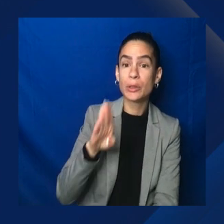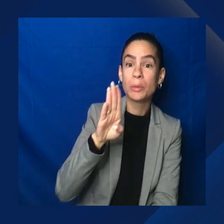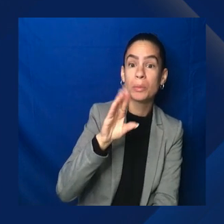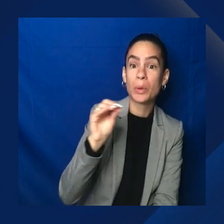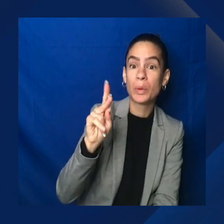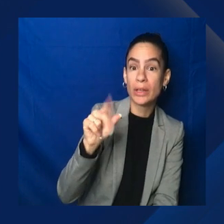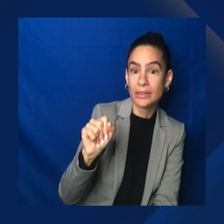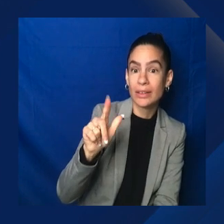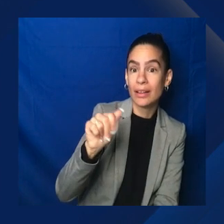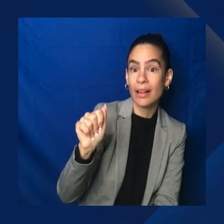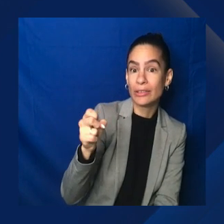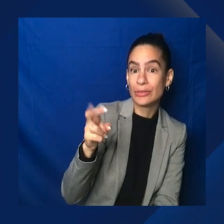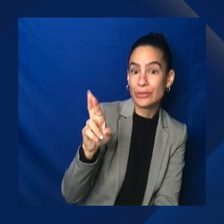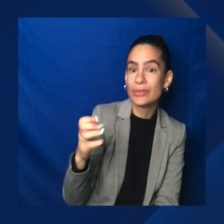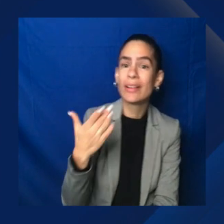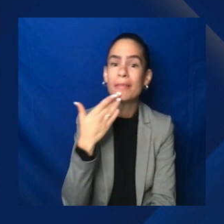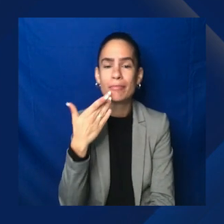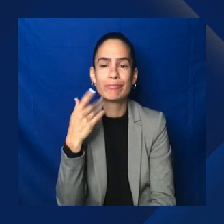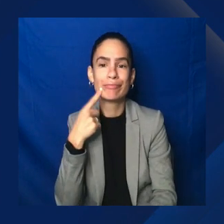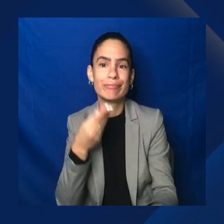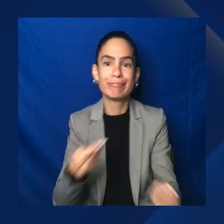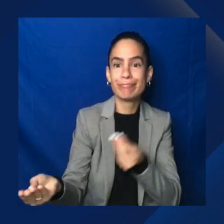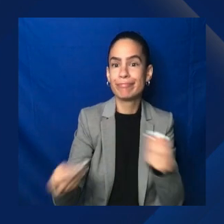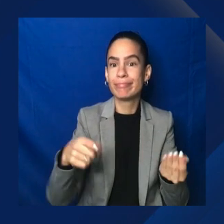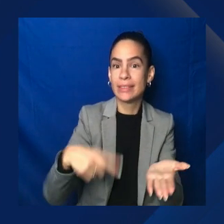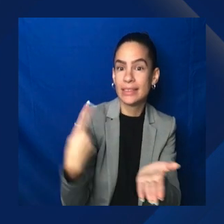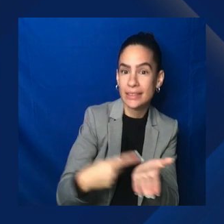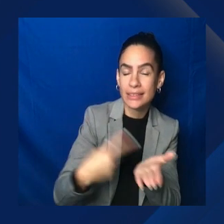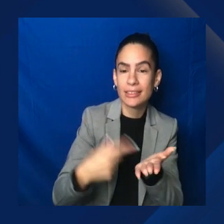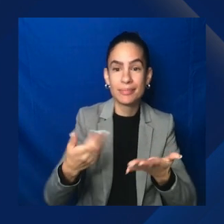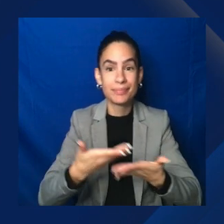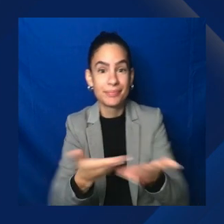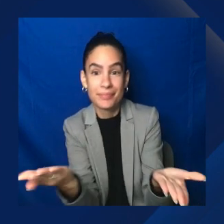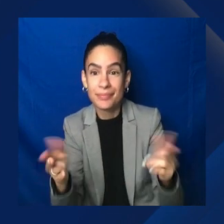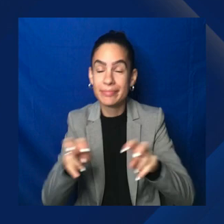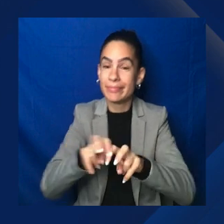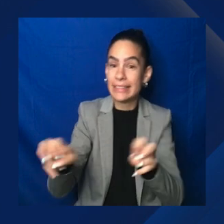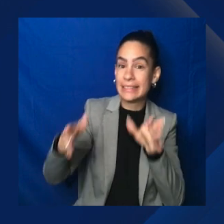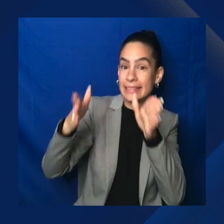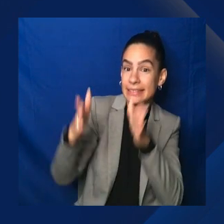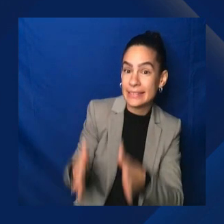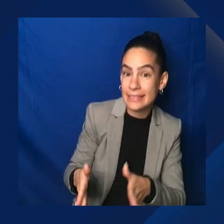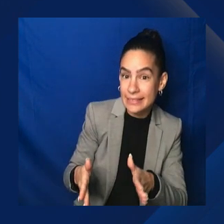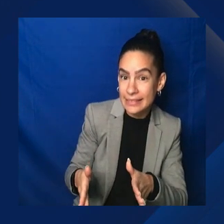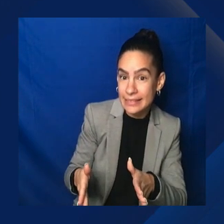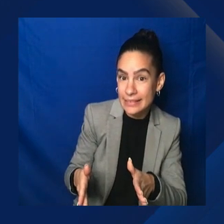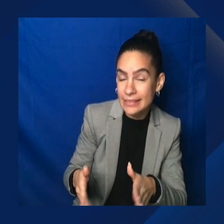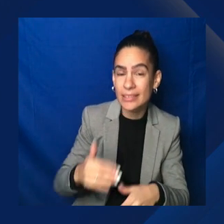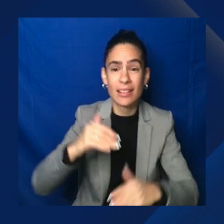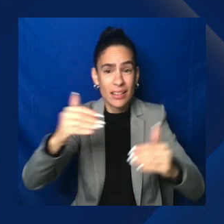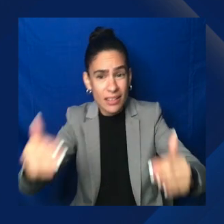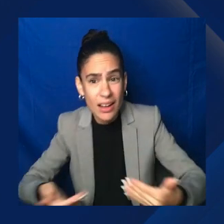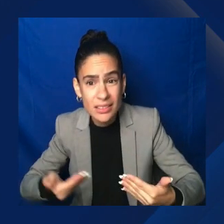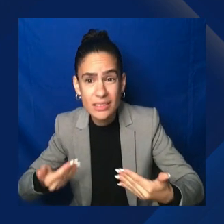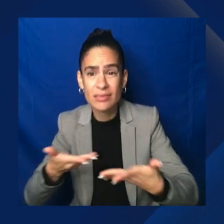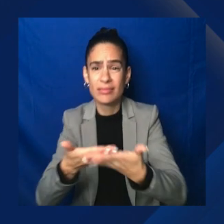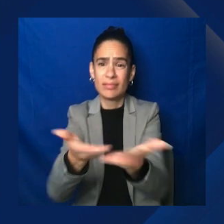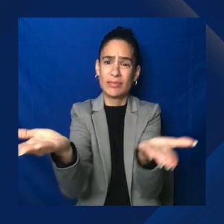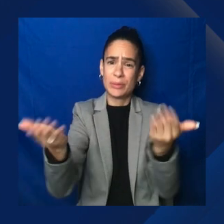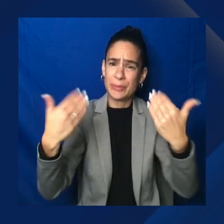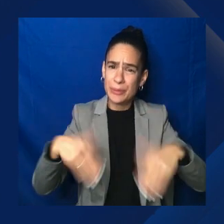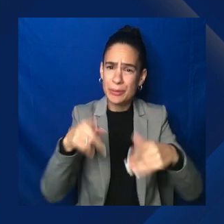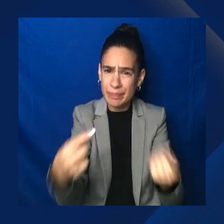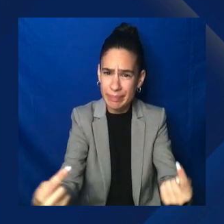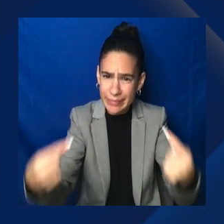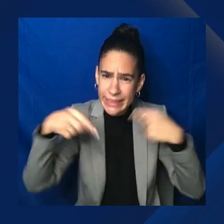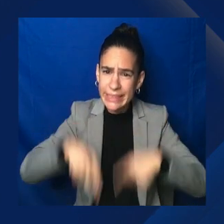well. And to my fellow panelists and to the invited guests who are here today to share why we must build back better